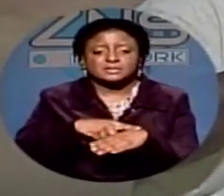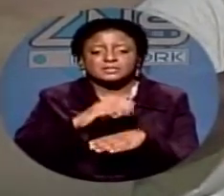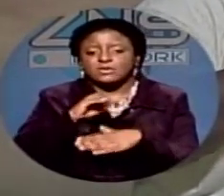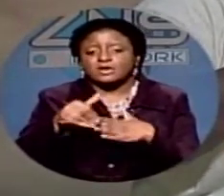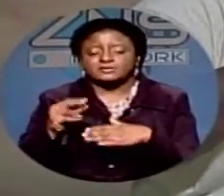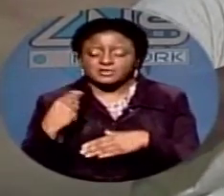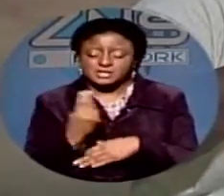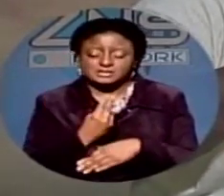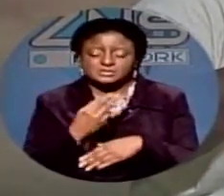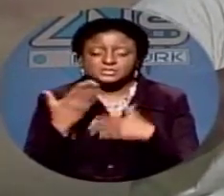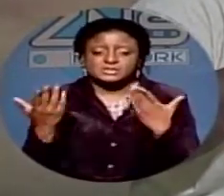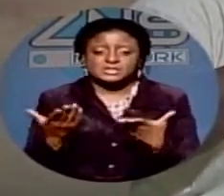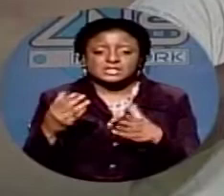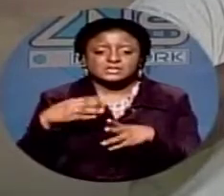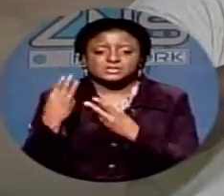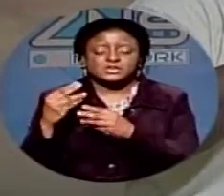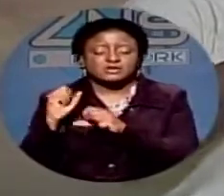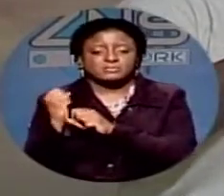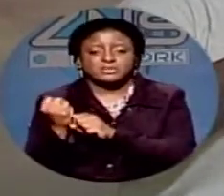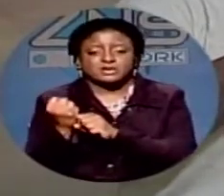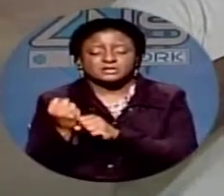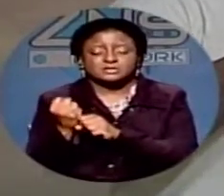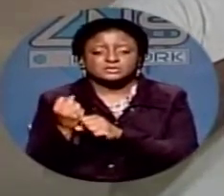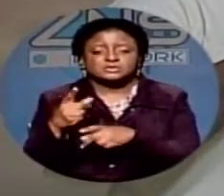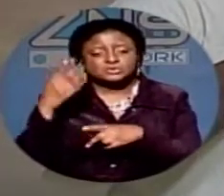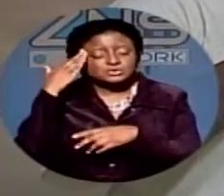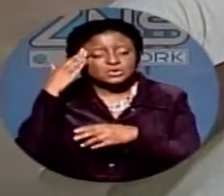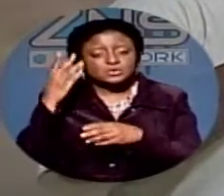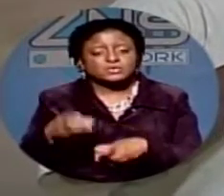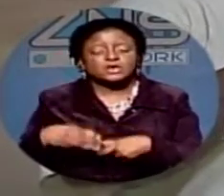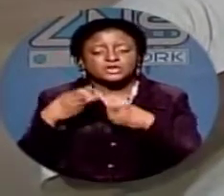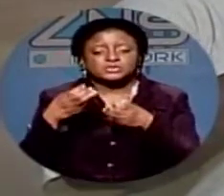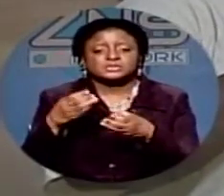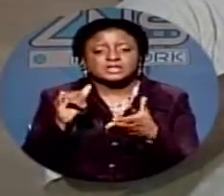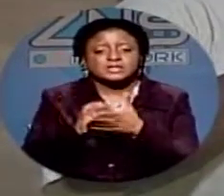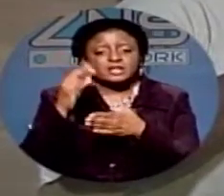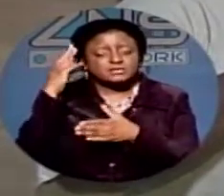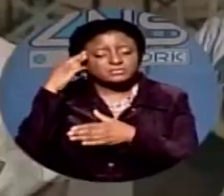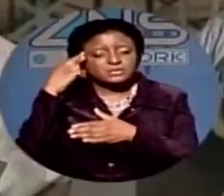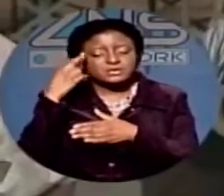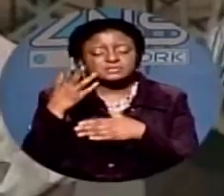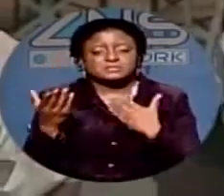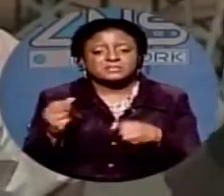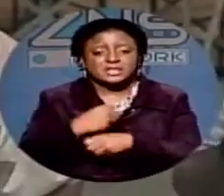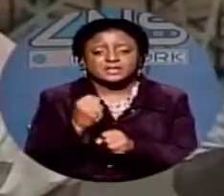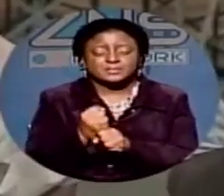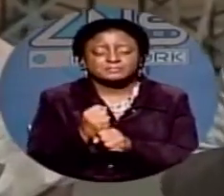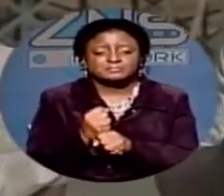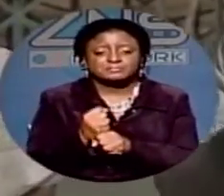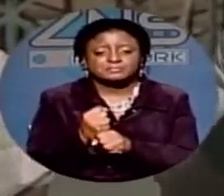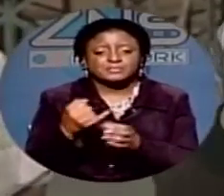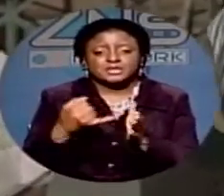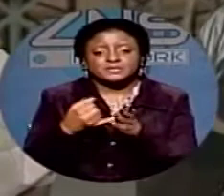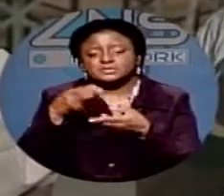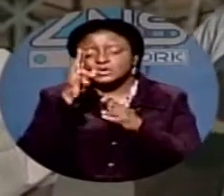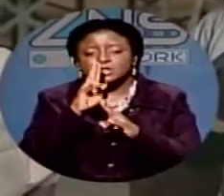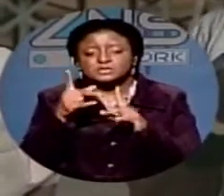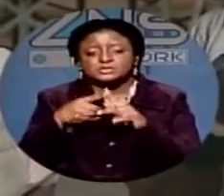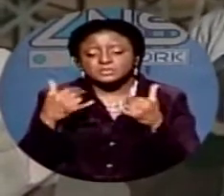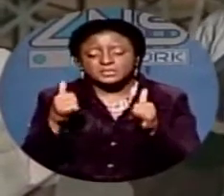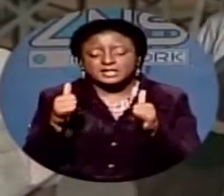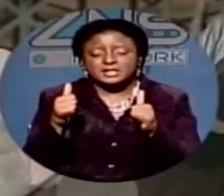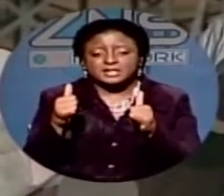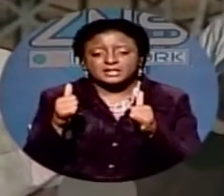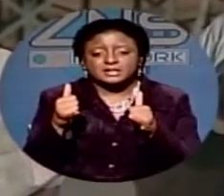know the contribution that Ron Figurewood has made, and it was just a thrill to be here in his memory. It was an honor to play in this tournament